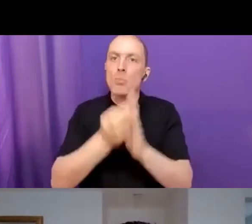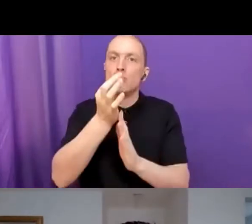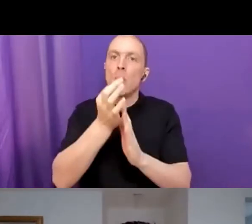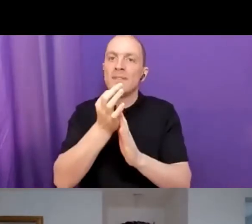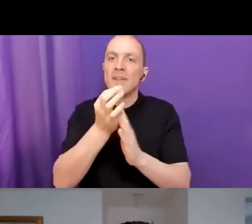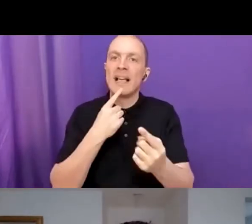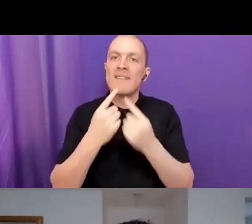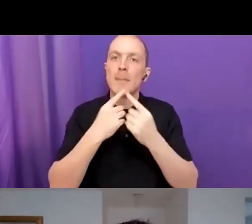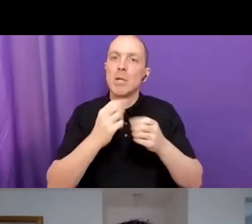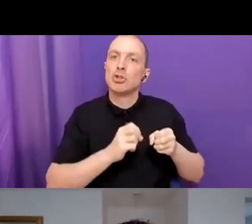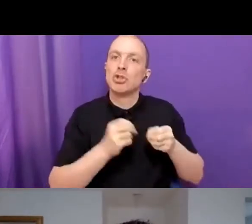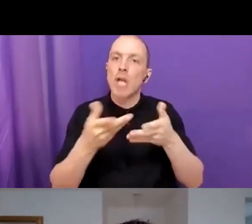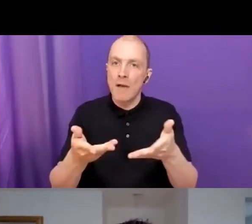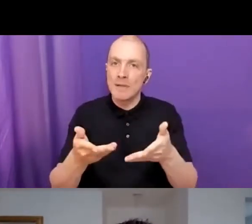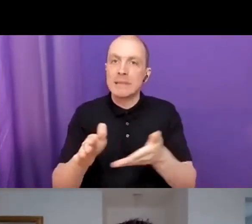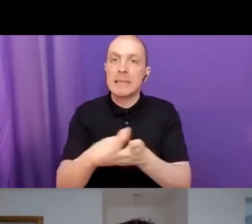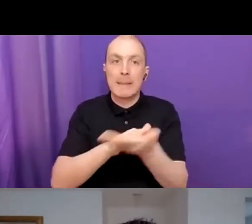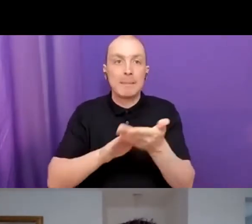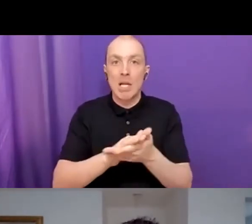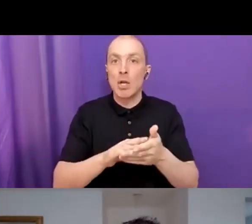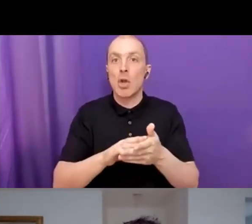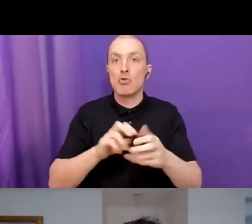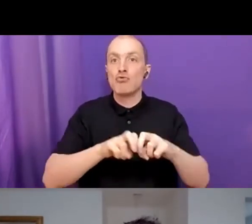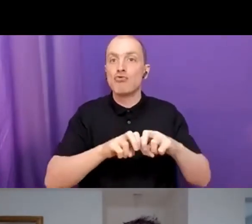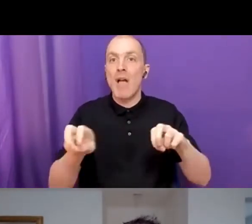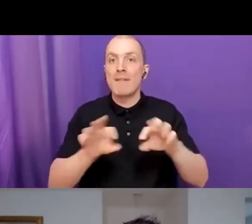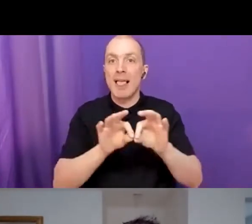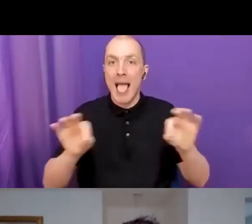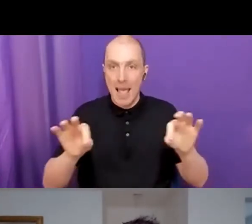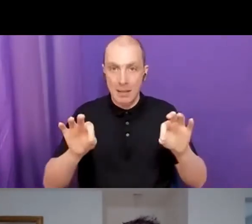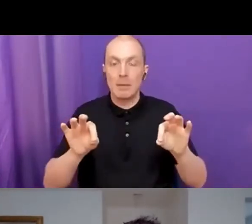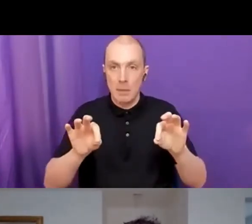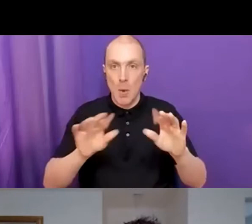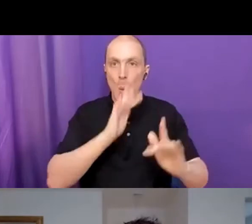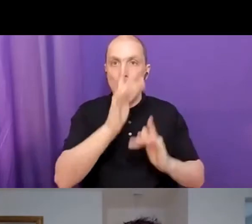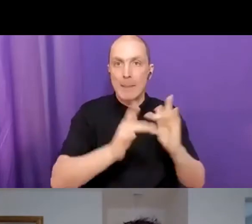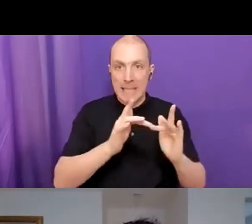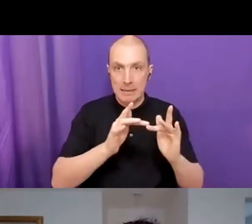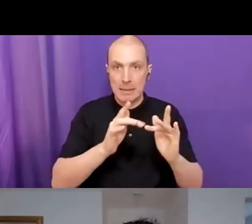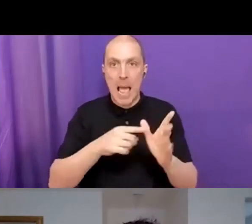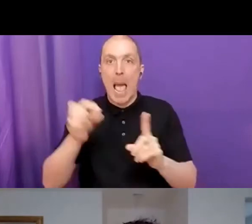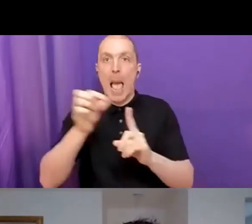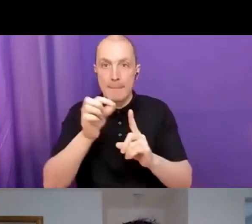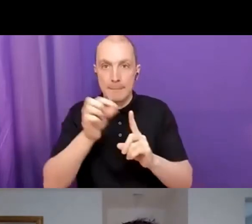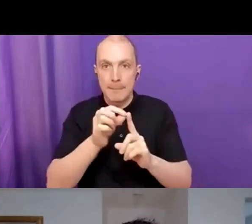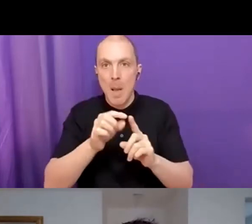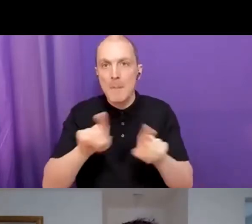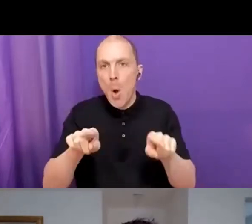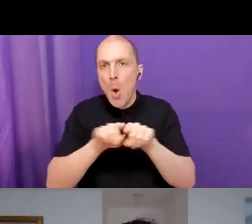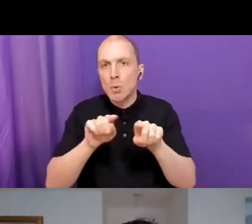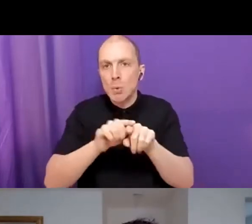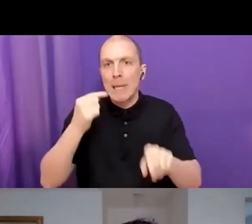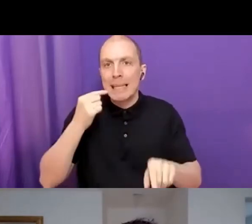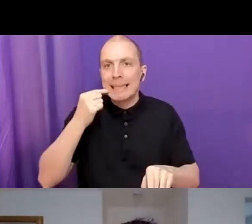This means the Traveline Scotland website and app, but also the data that sits behind these